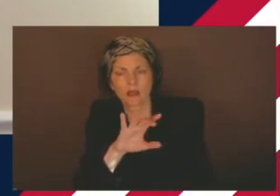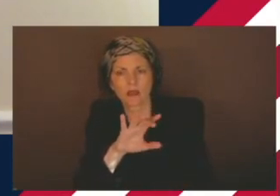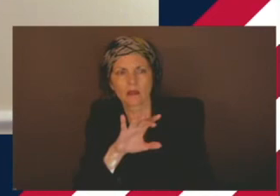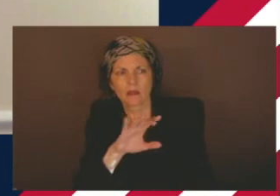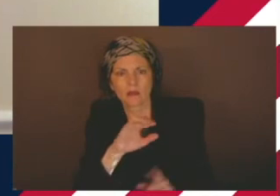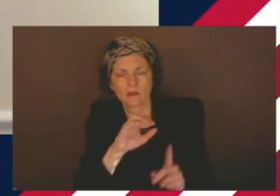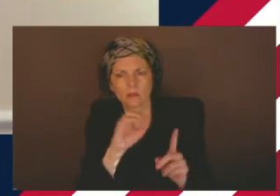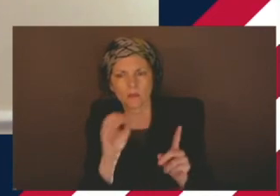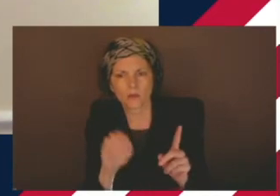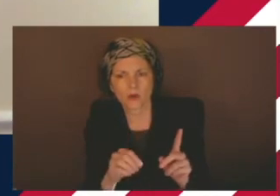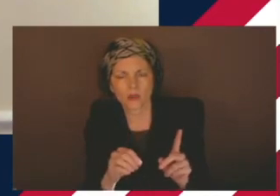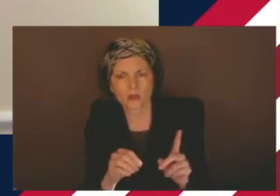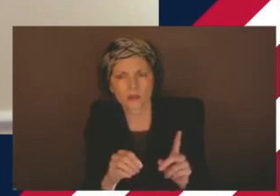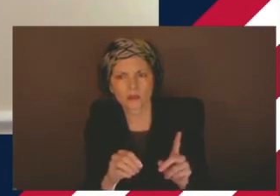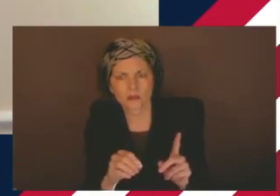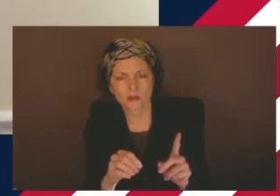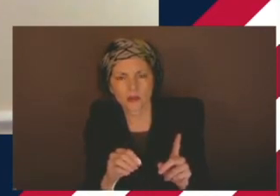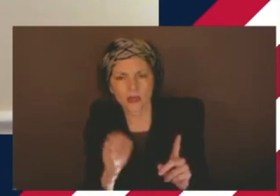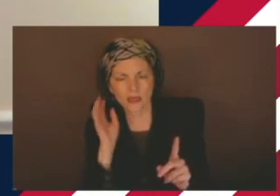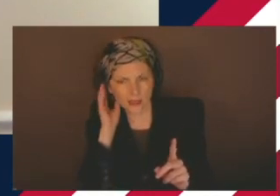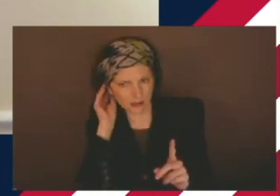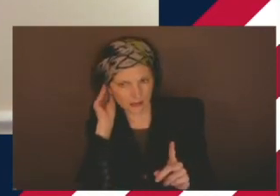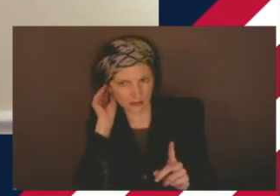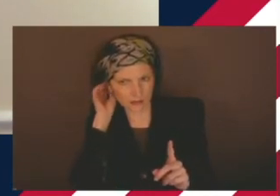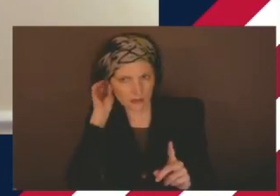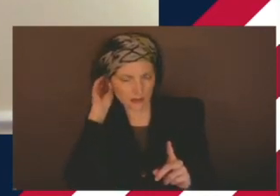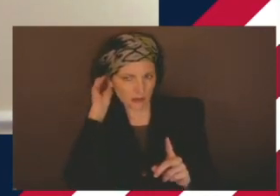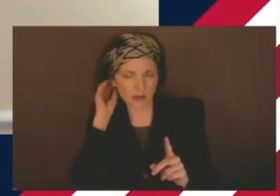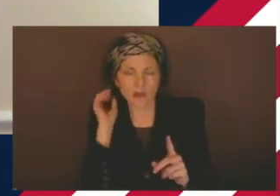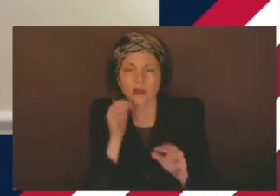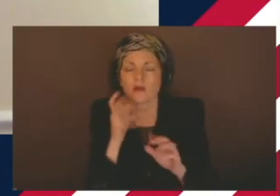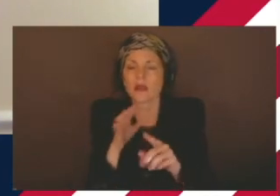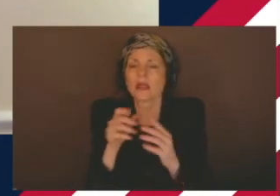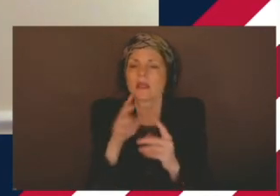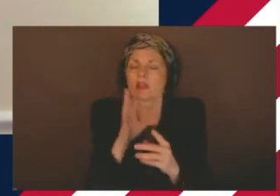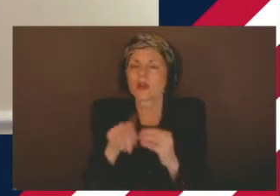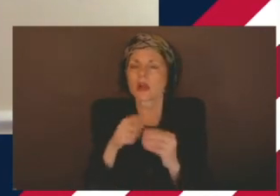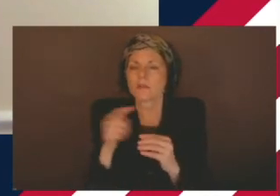Asian Americans, and exclusion of Black Americans,